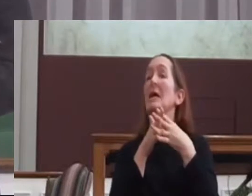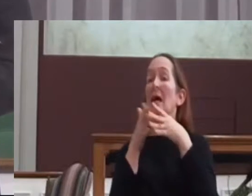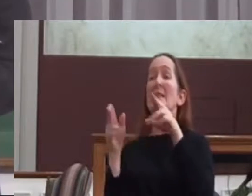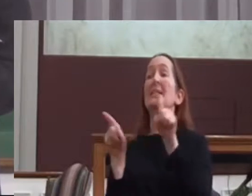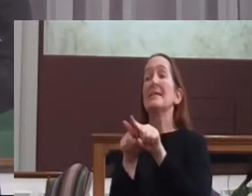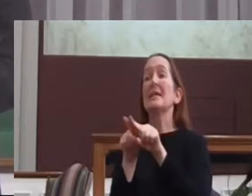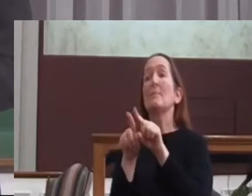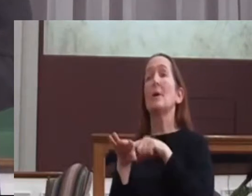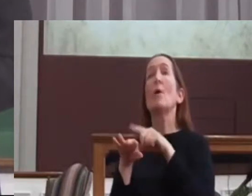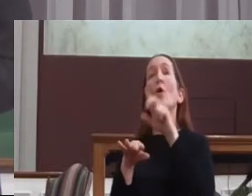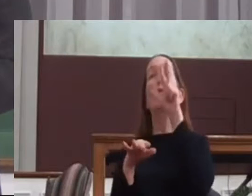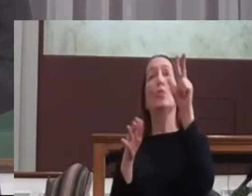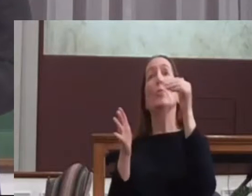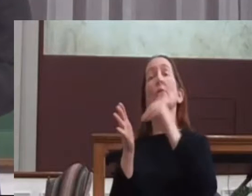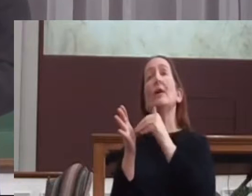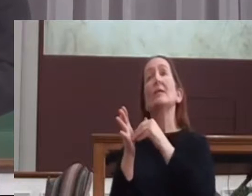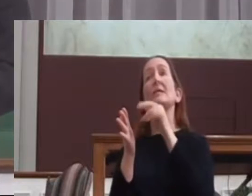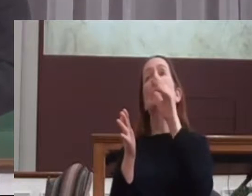In that same time,